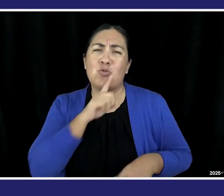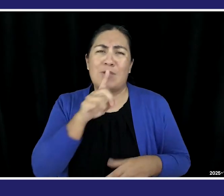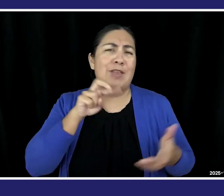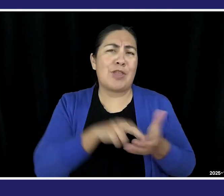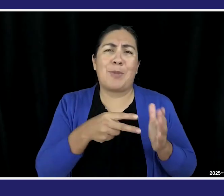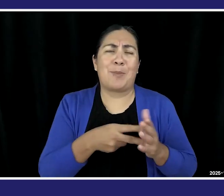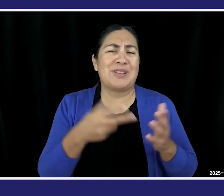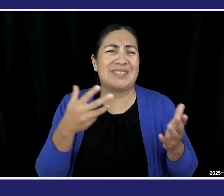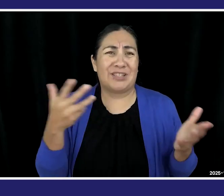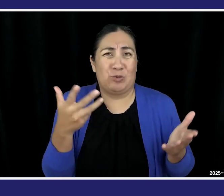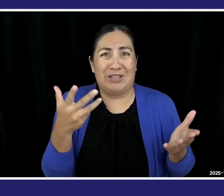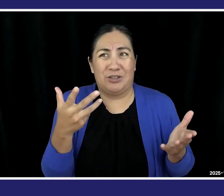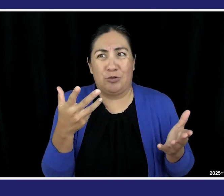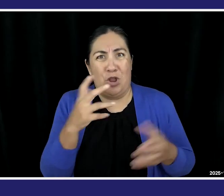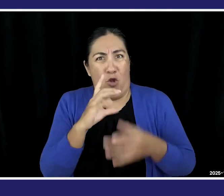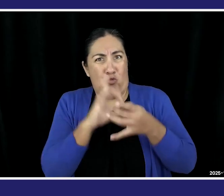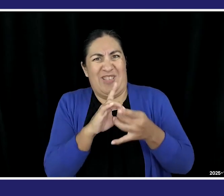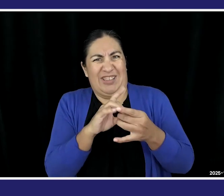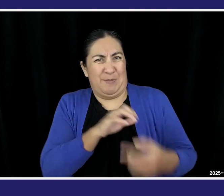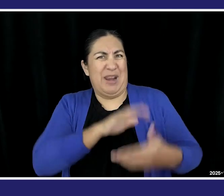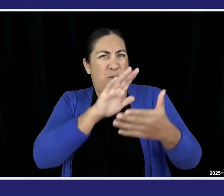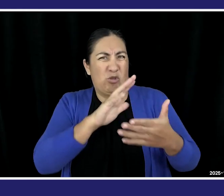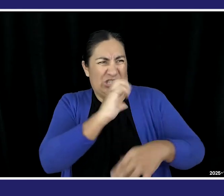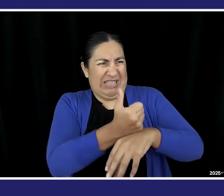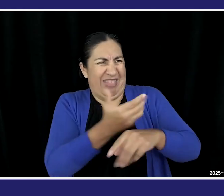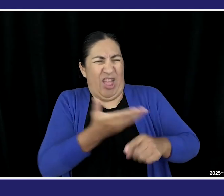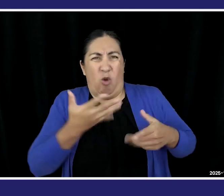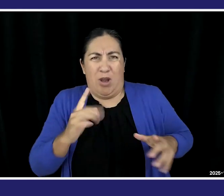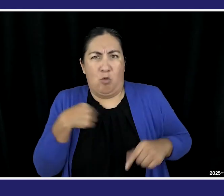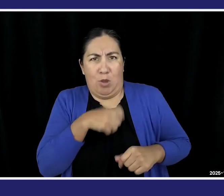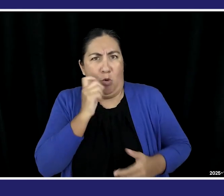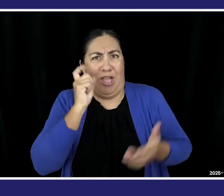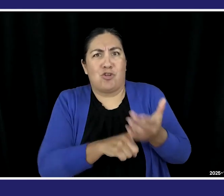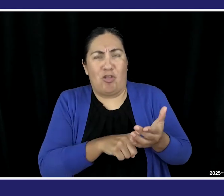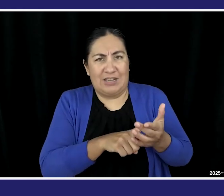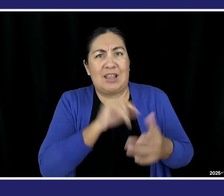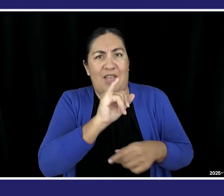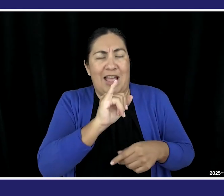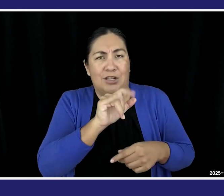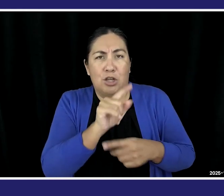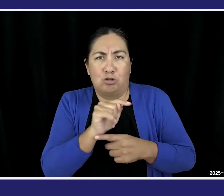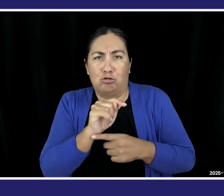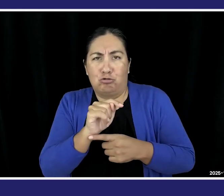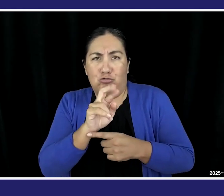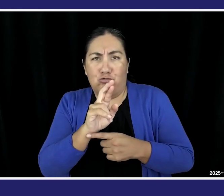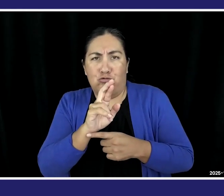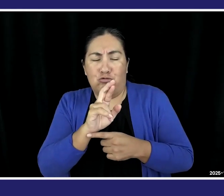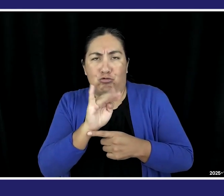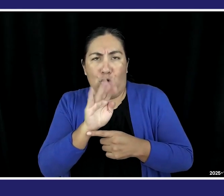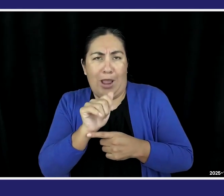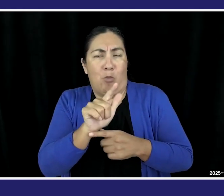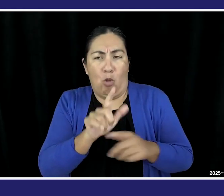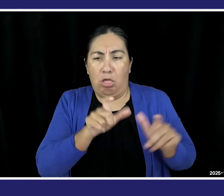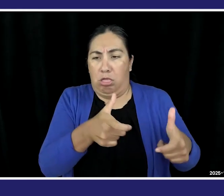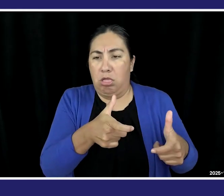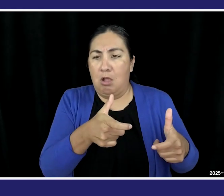the government-to-government relationship and approach, and really just acknowledging the tribal sovereignty. We think it will